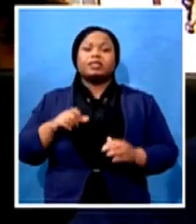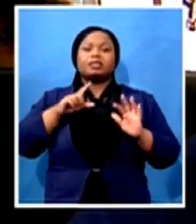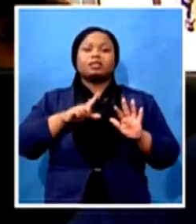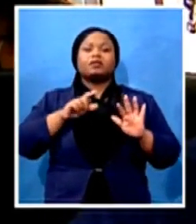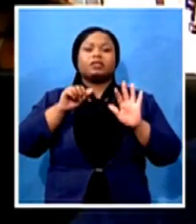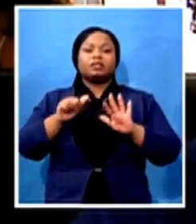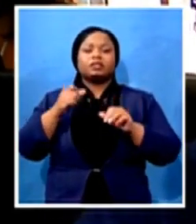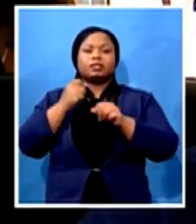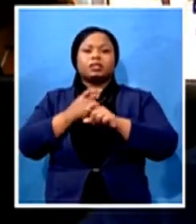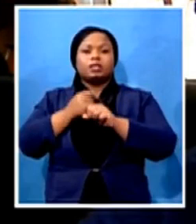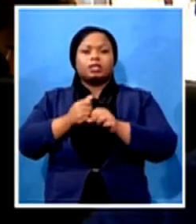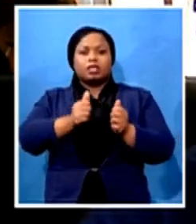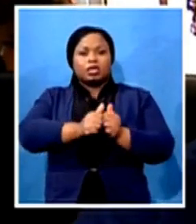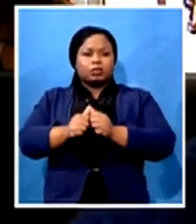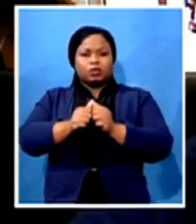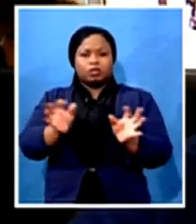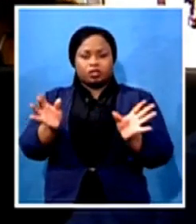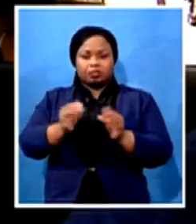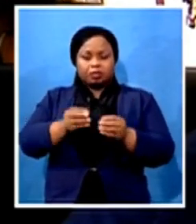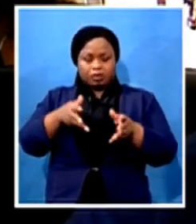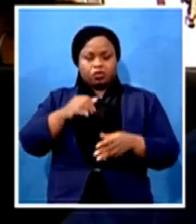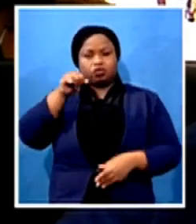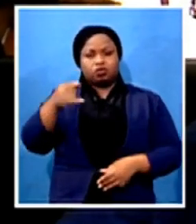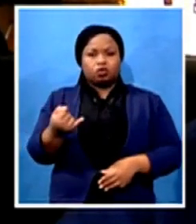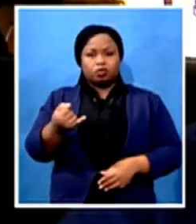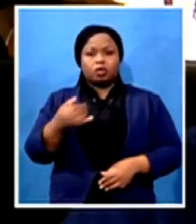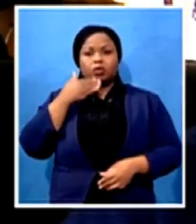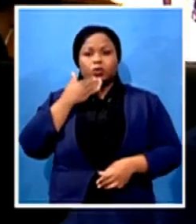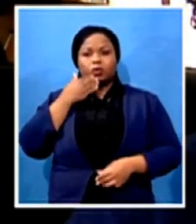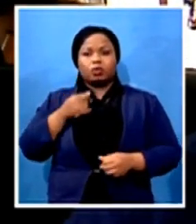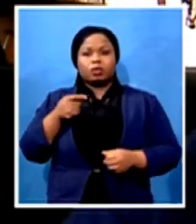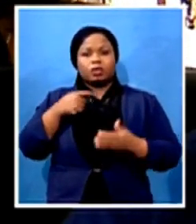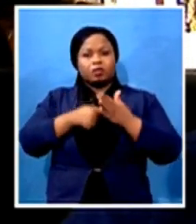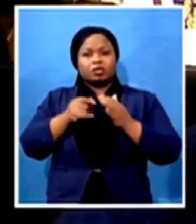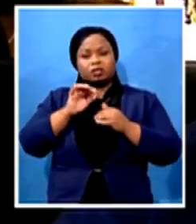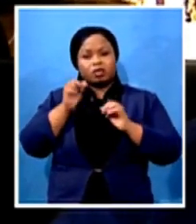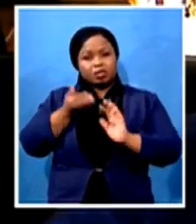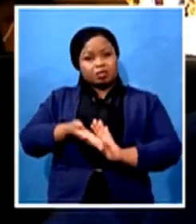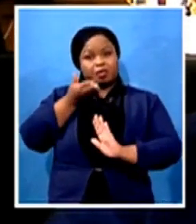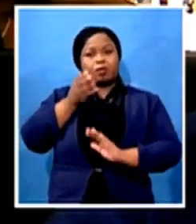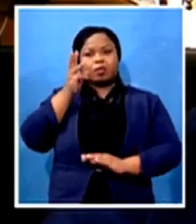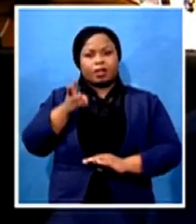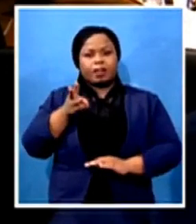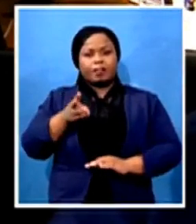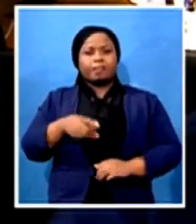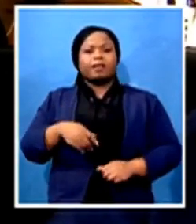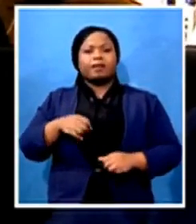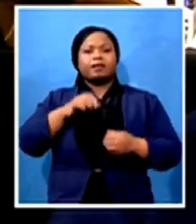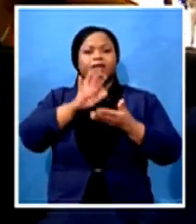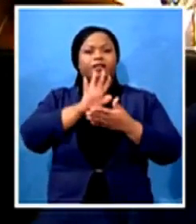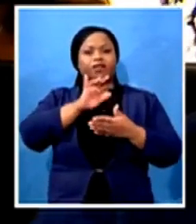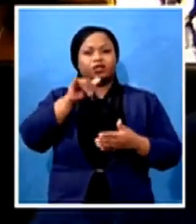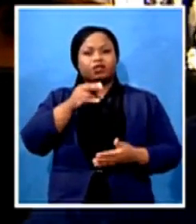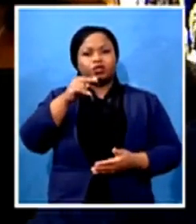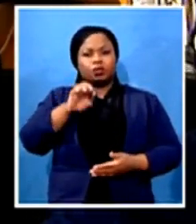in Johannesburg that will be hiking their prices. Their taxi fares come the 15th of June. Not much time to go, but of course, you know